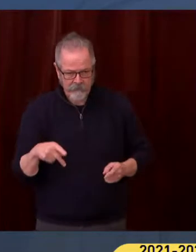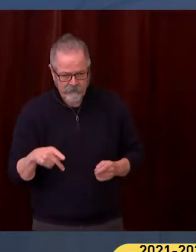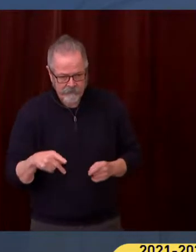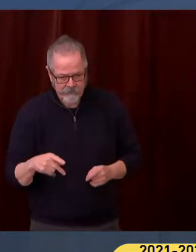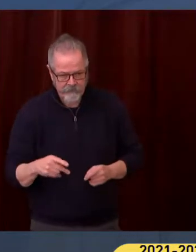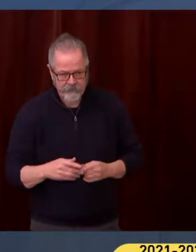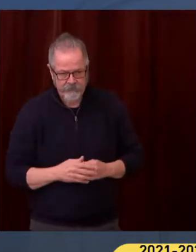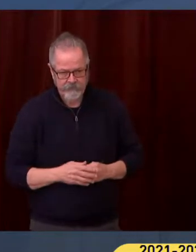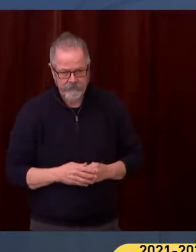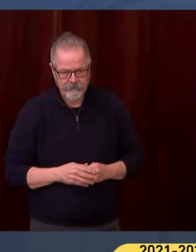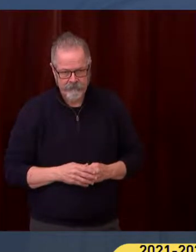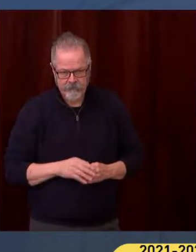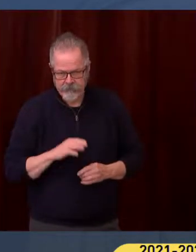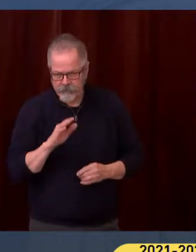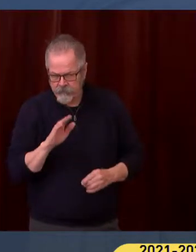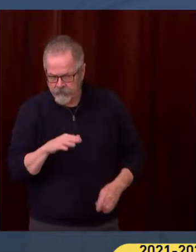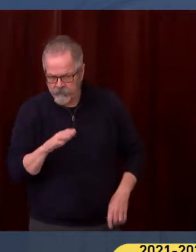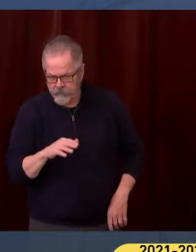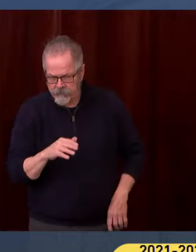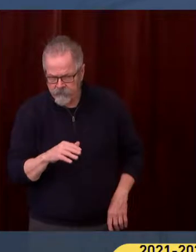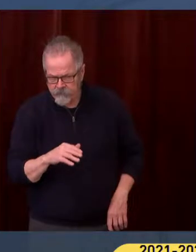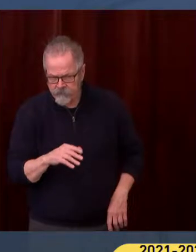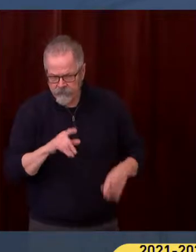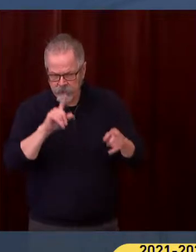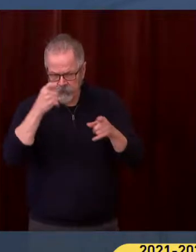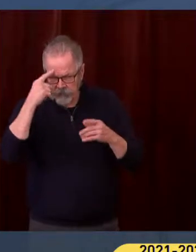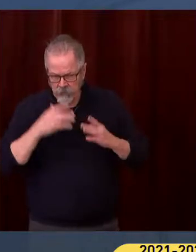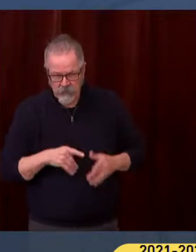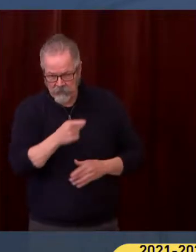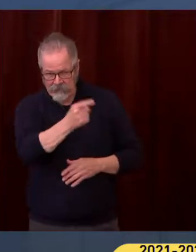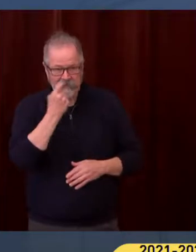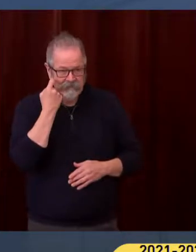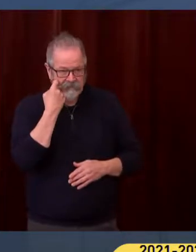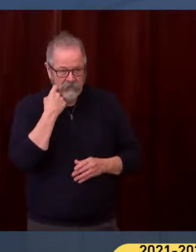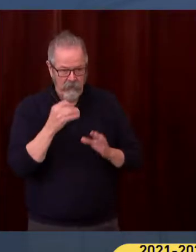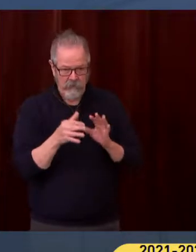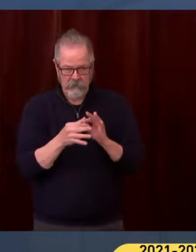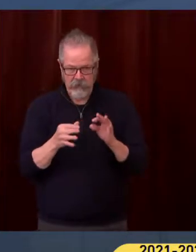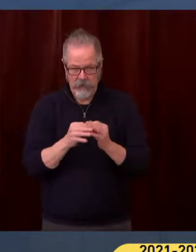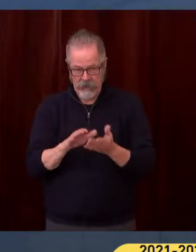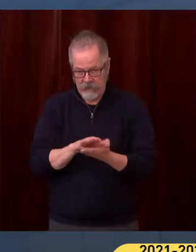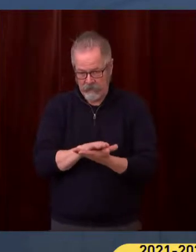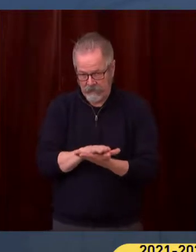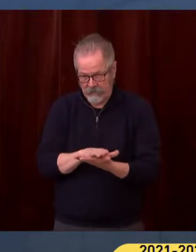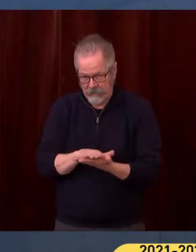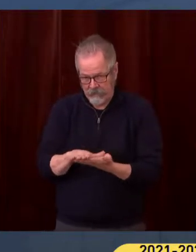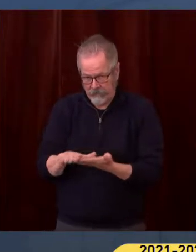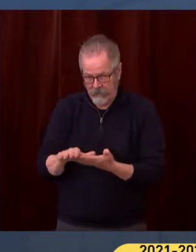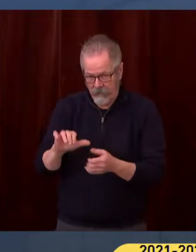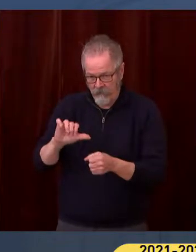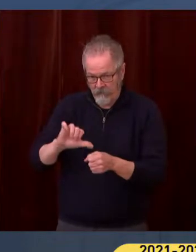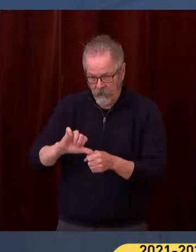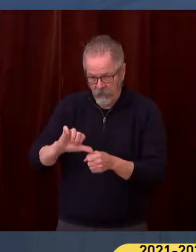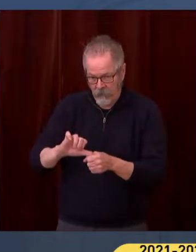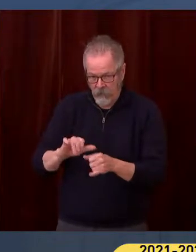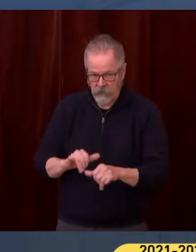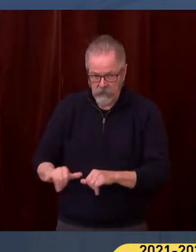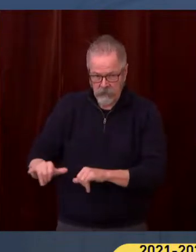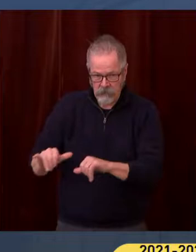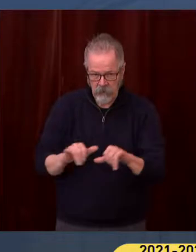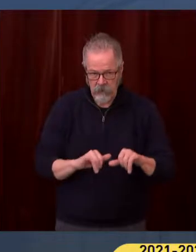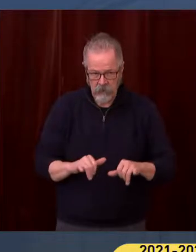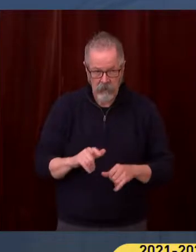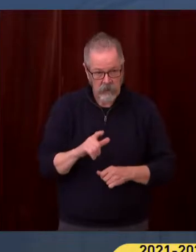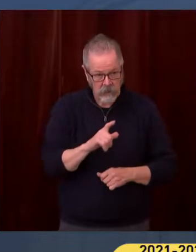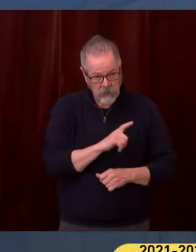Governor, ideas like the clean fuel standard have stalled in the legislature before. The numbers haven't changed over there. So why do you think you'll have